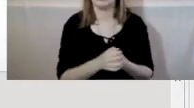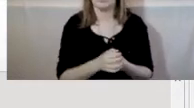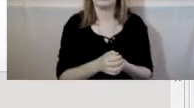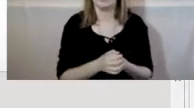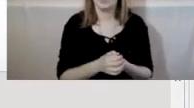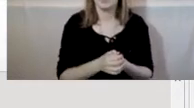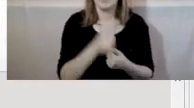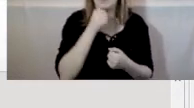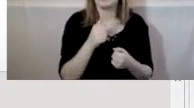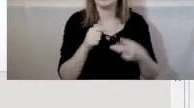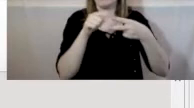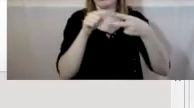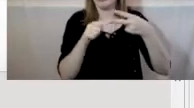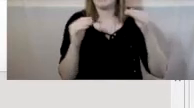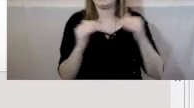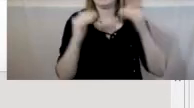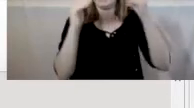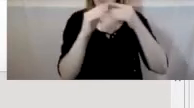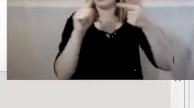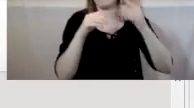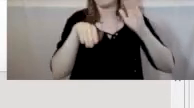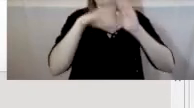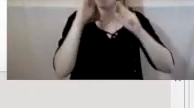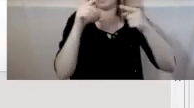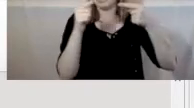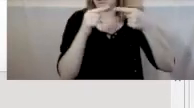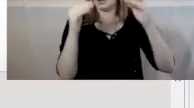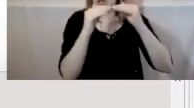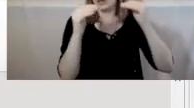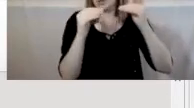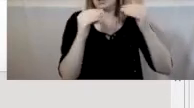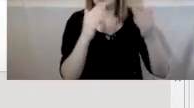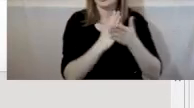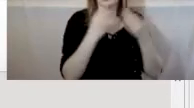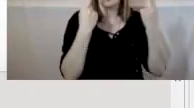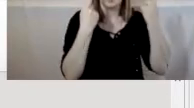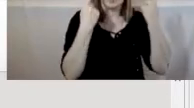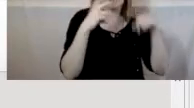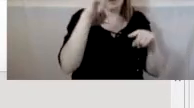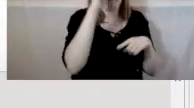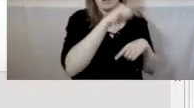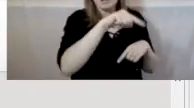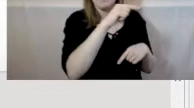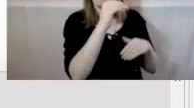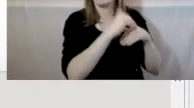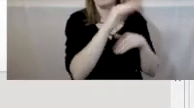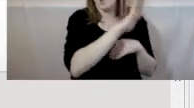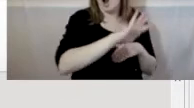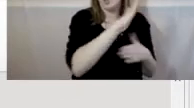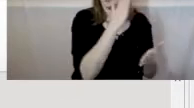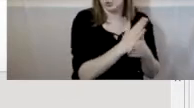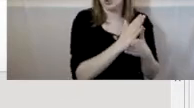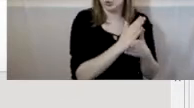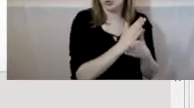advanced level used in a lot of countries, of Western countries, when the student